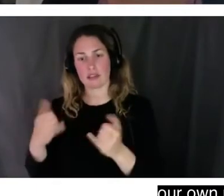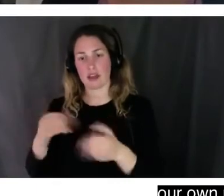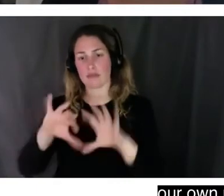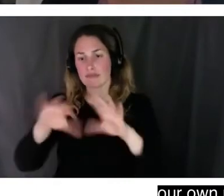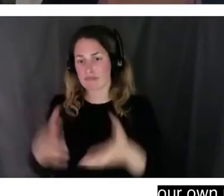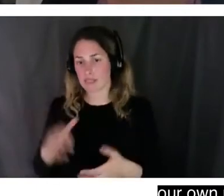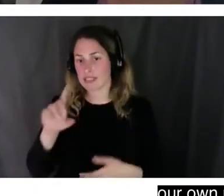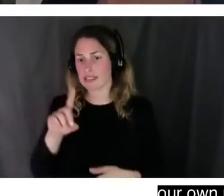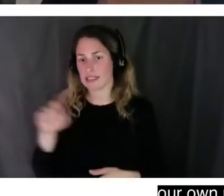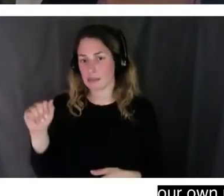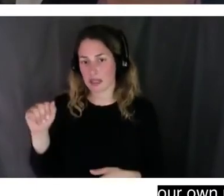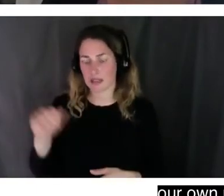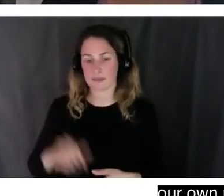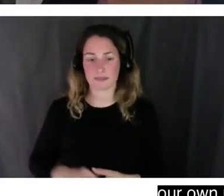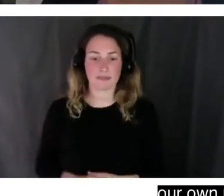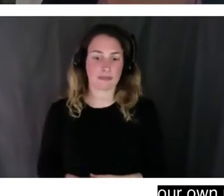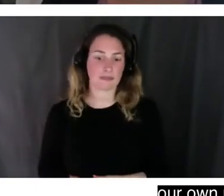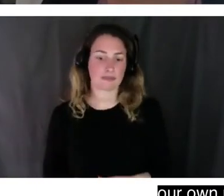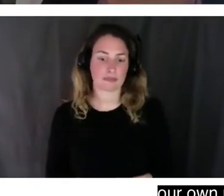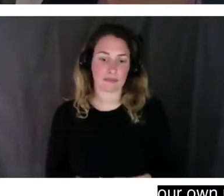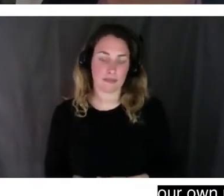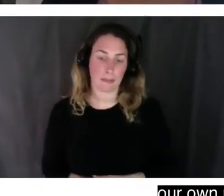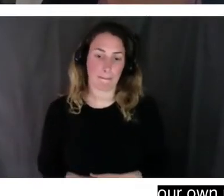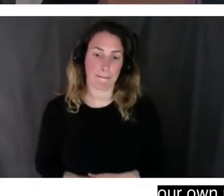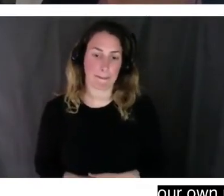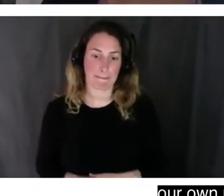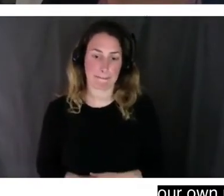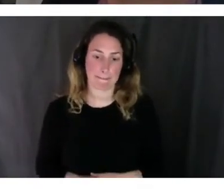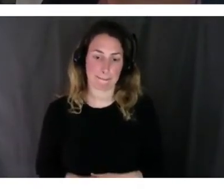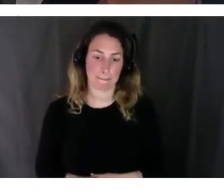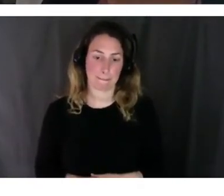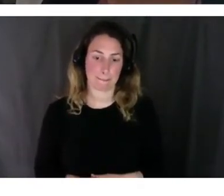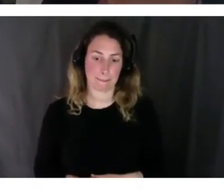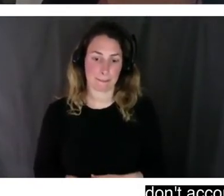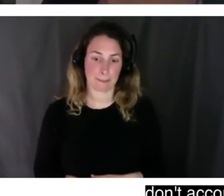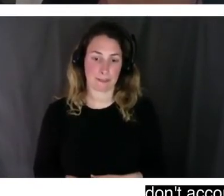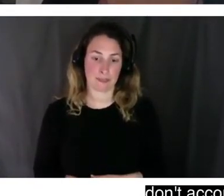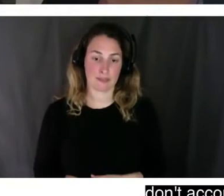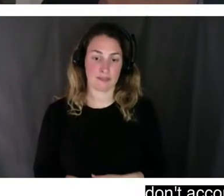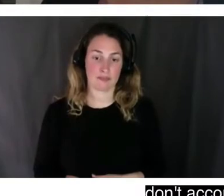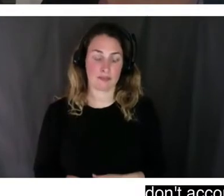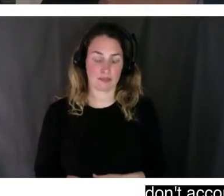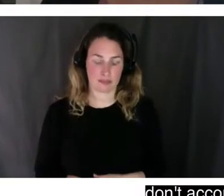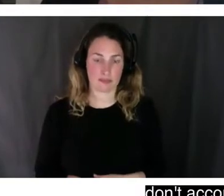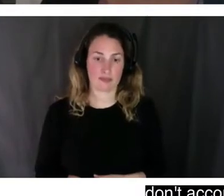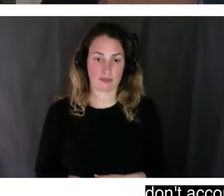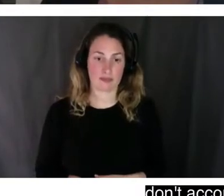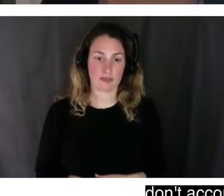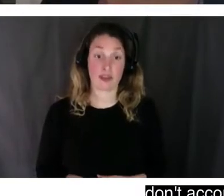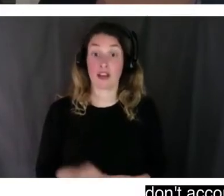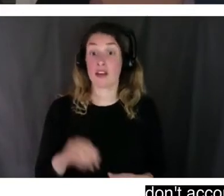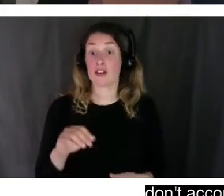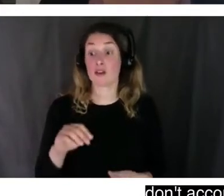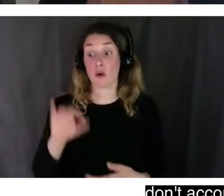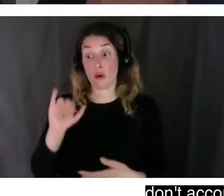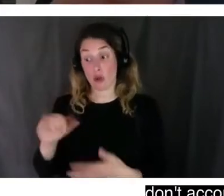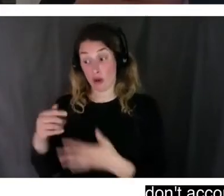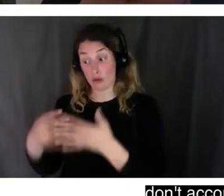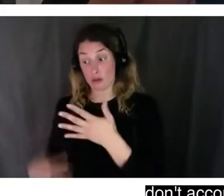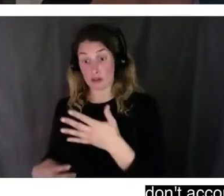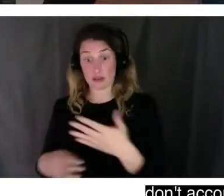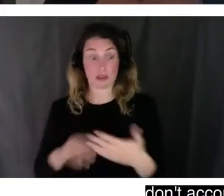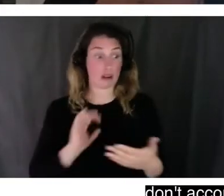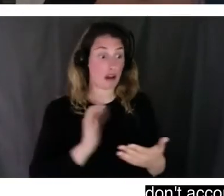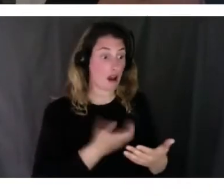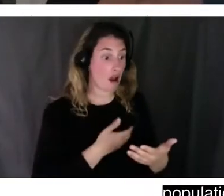our own personal representation rates don't account for. Right. So when